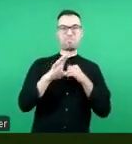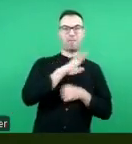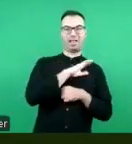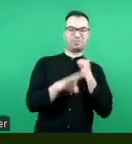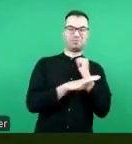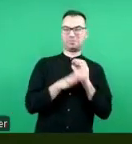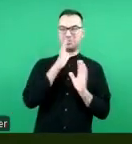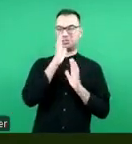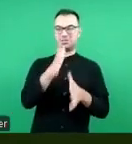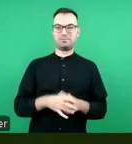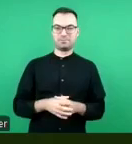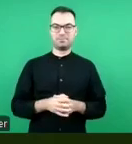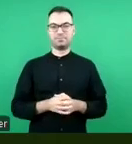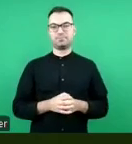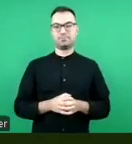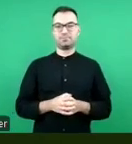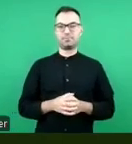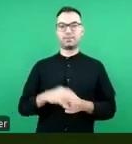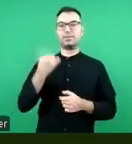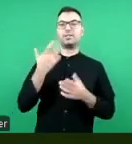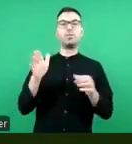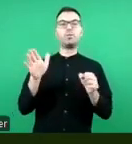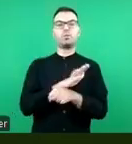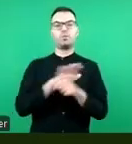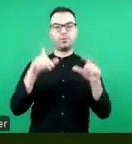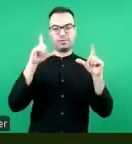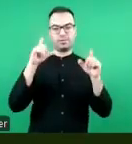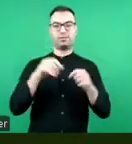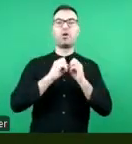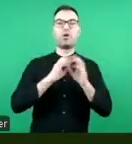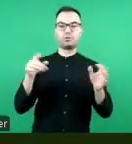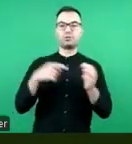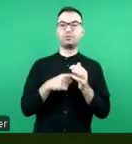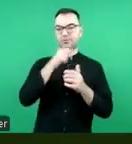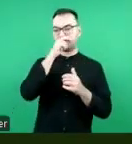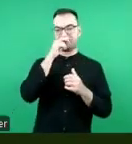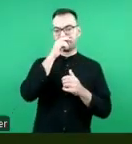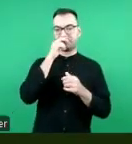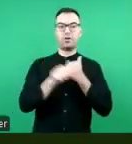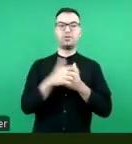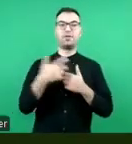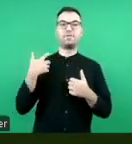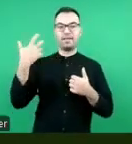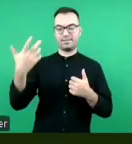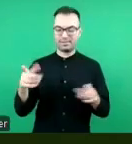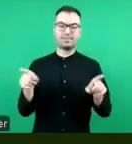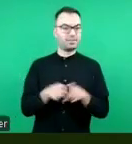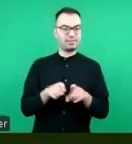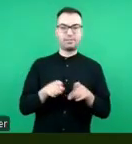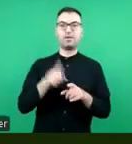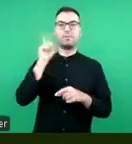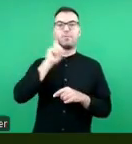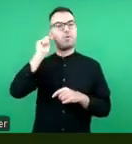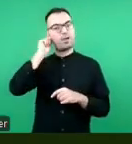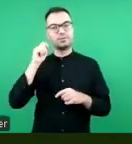And just to make the picture complete, of course, it's also driven by age and gender, male